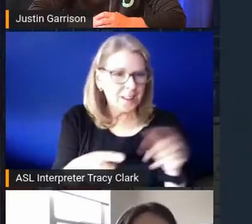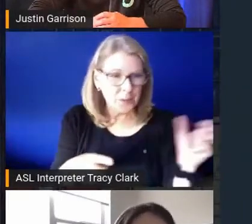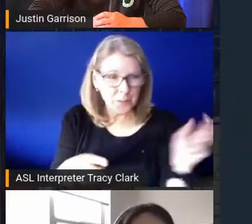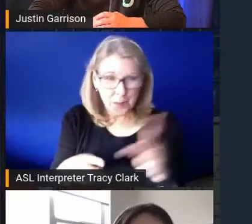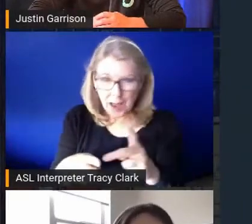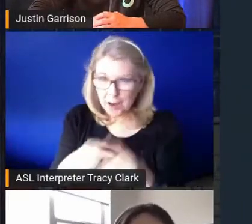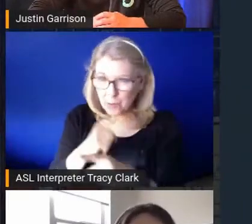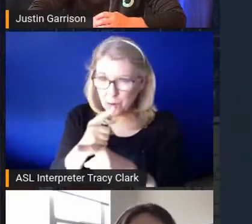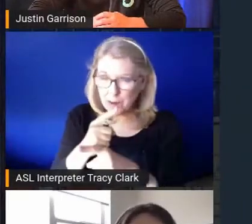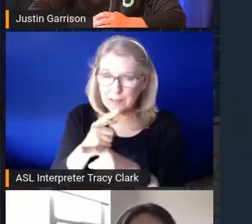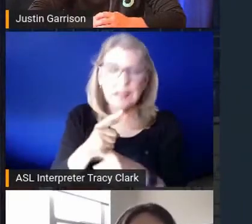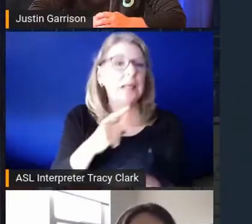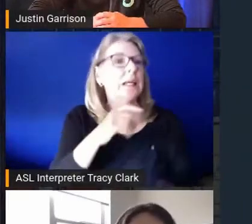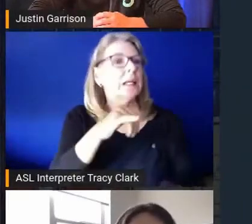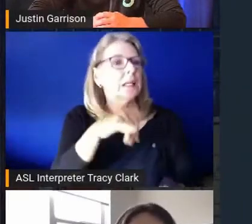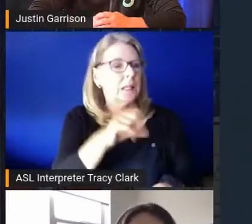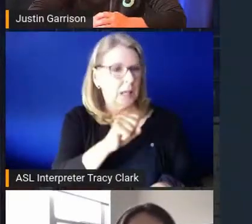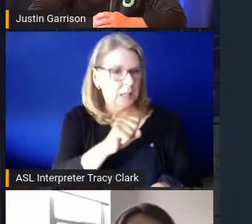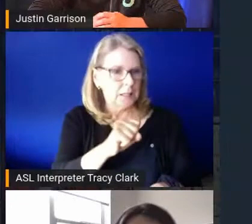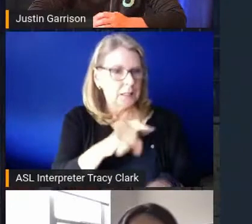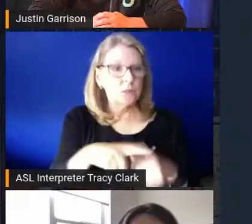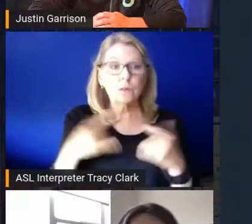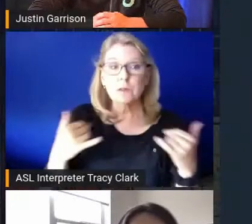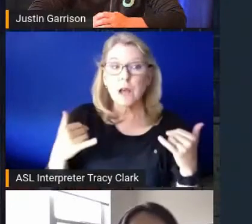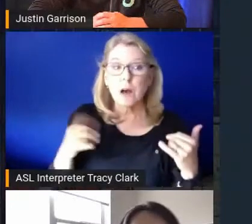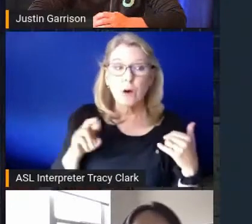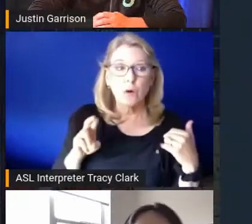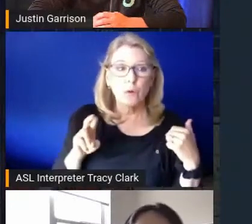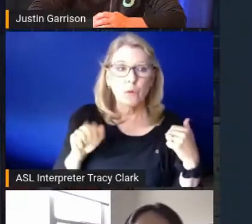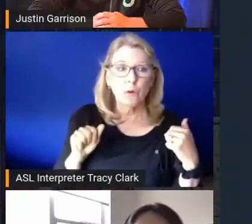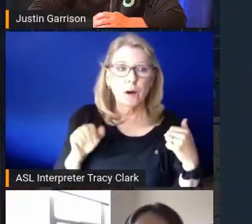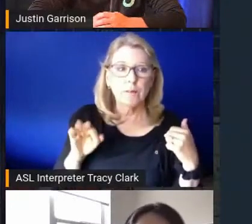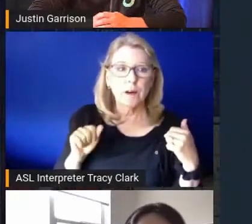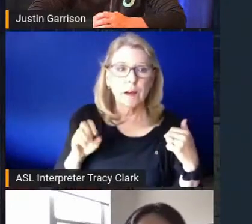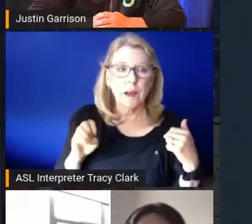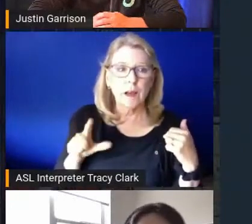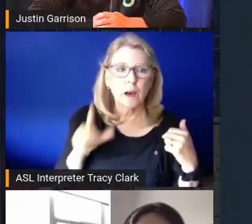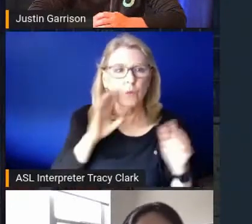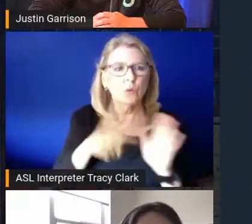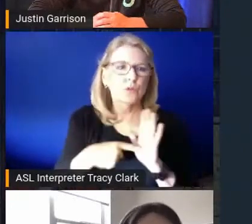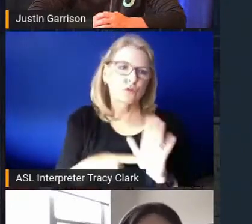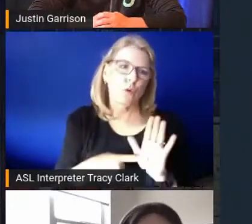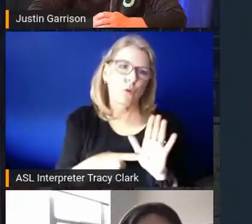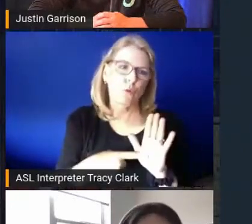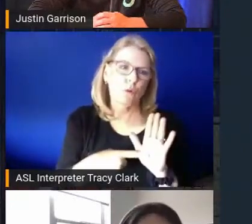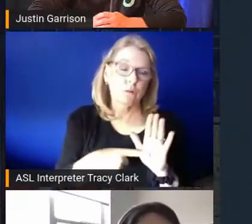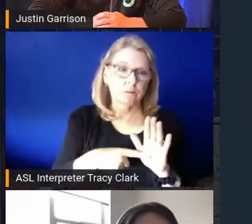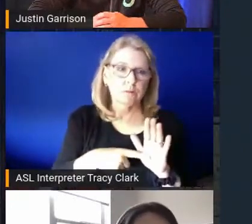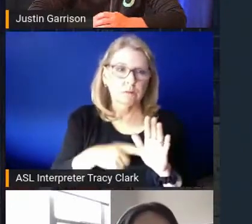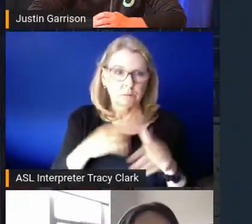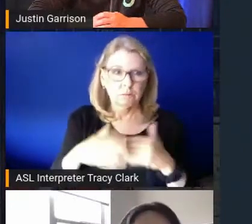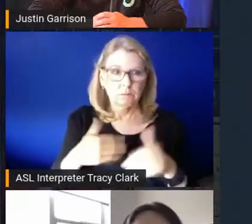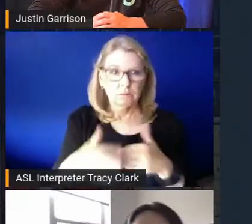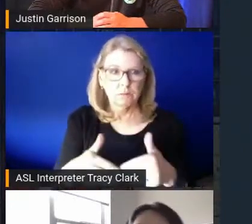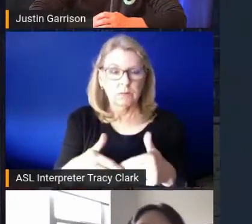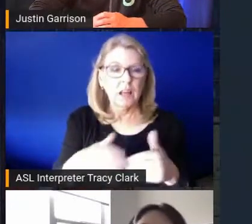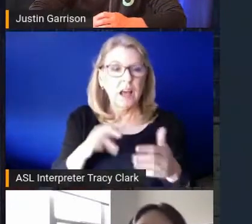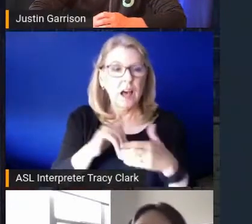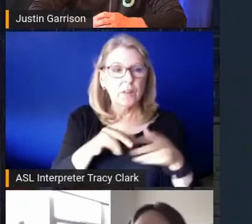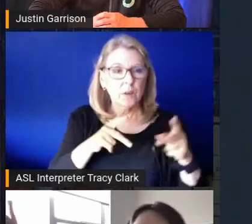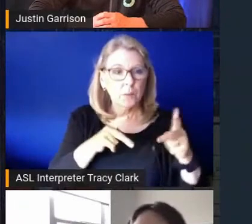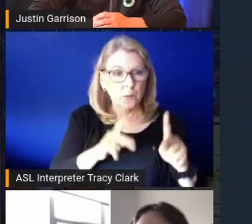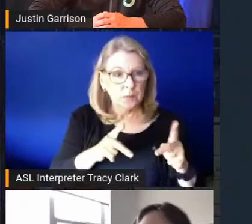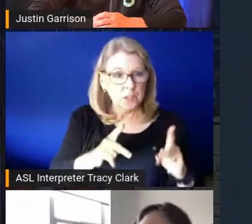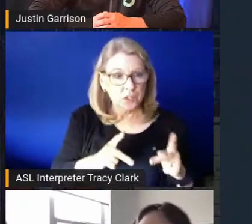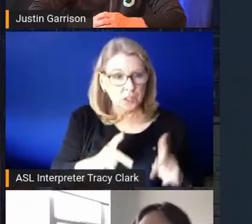Raphael would be able to show you in action how those permissions should be specified, and then also